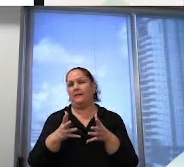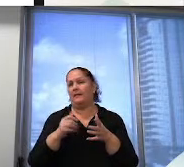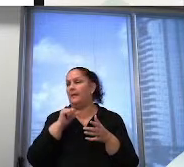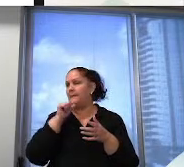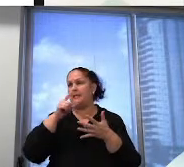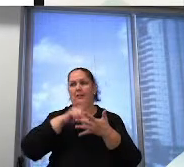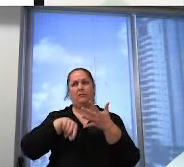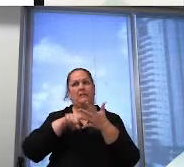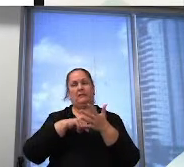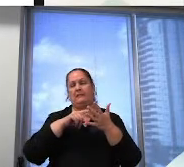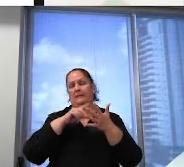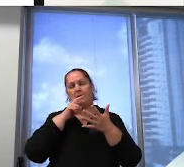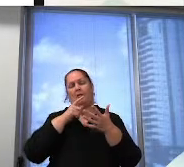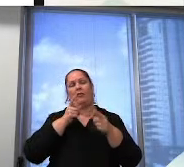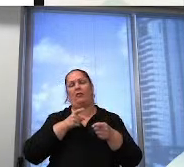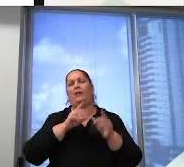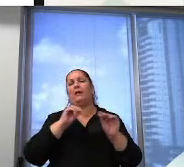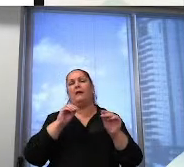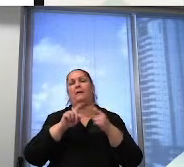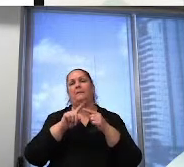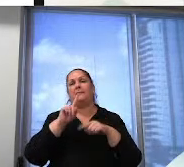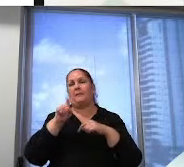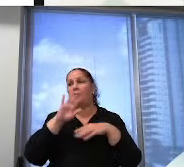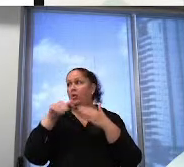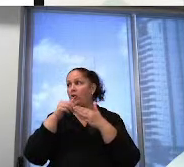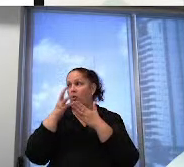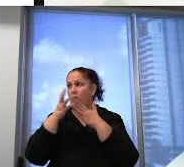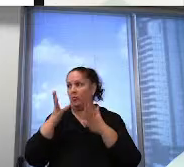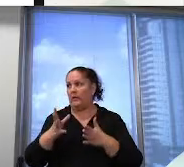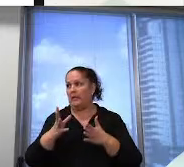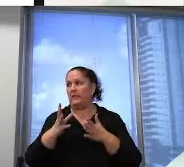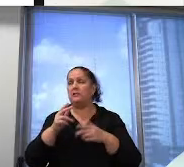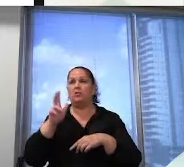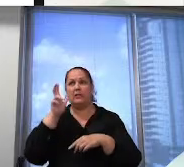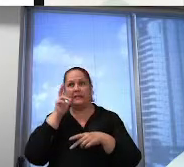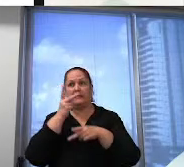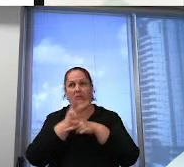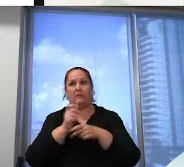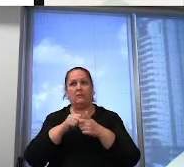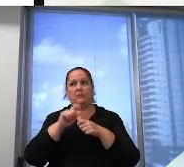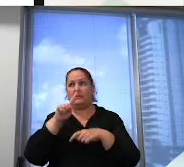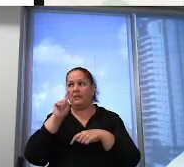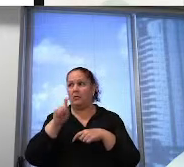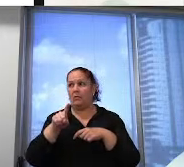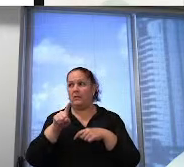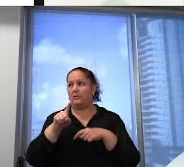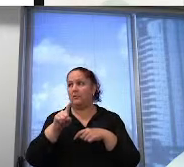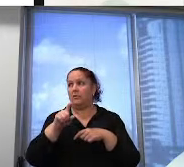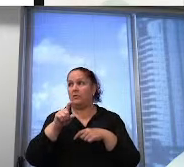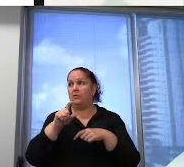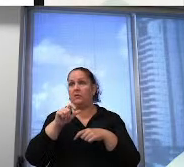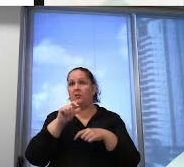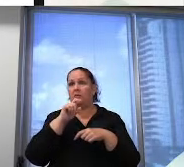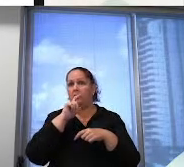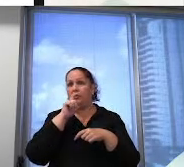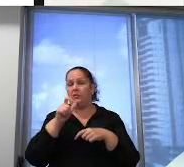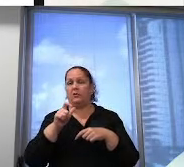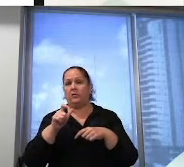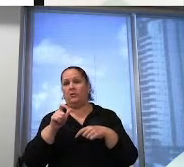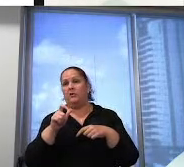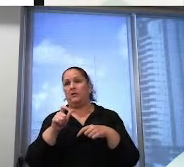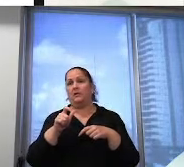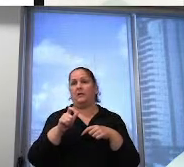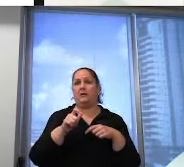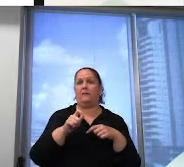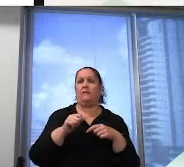and and this is no criticism intended. I'm asking all witnesses to listen very carefully to the question. You don't always have to